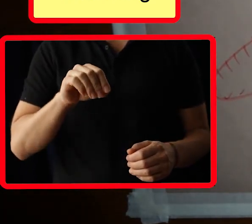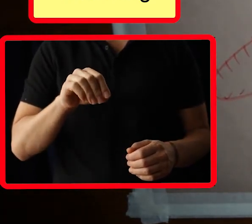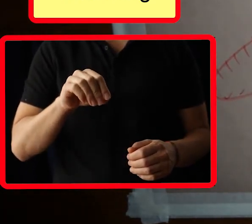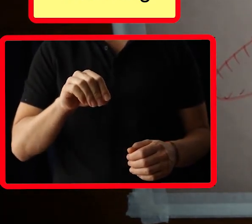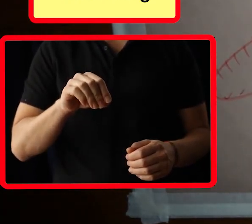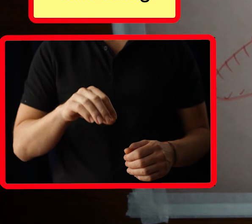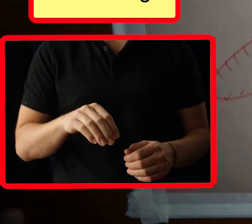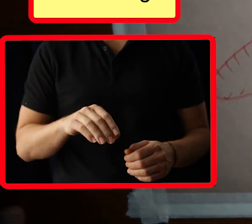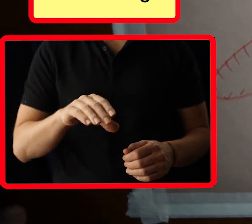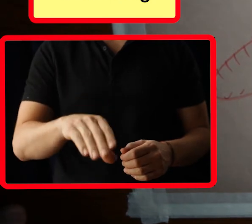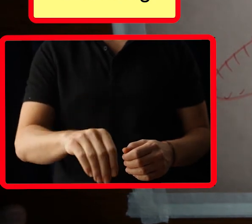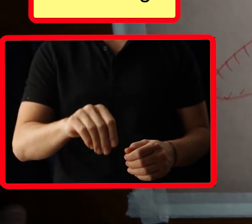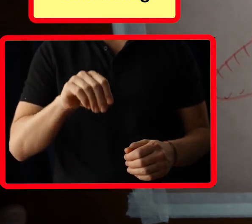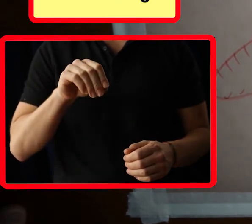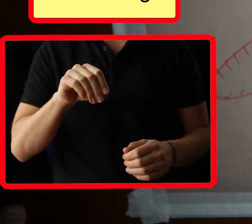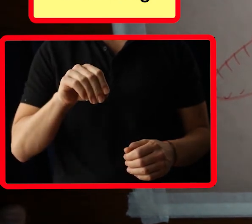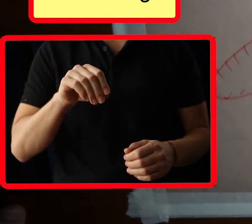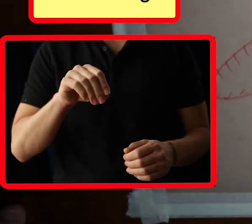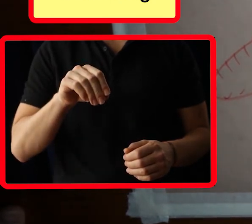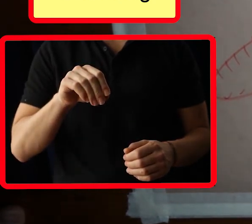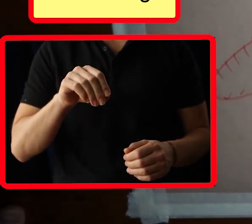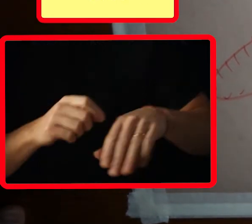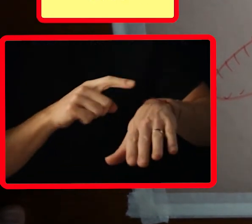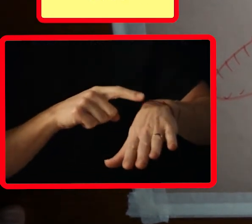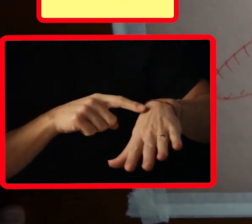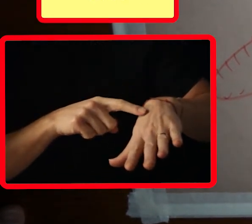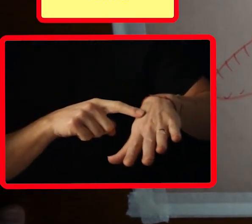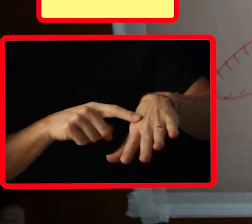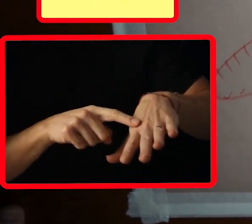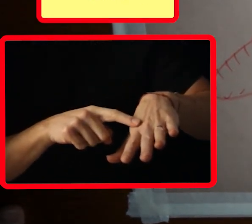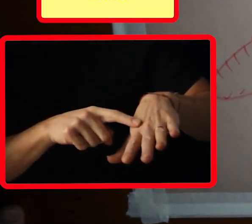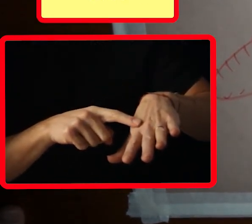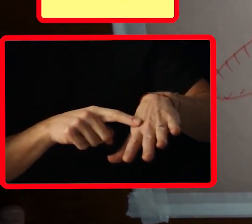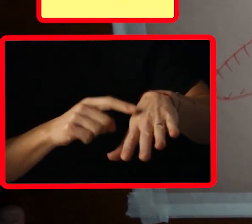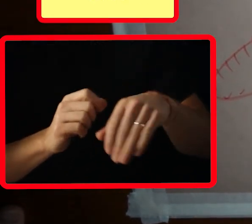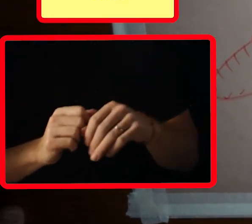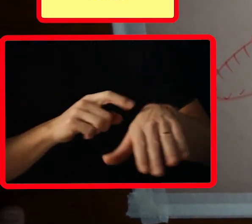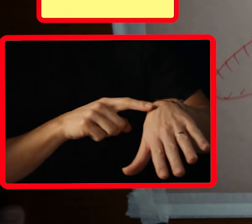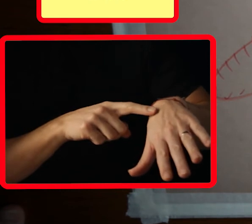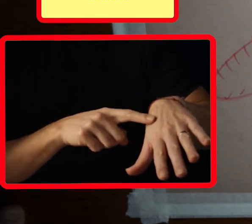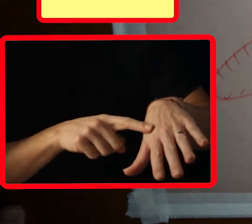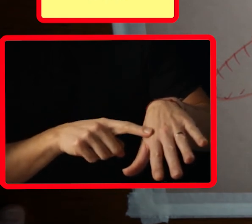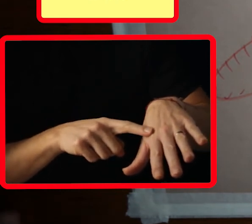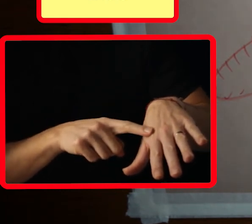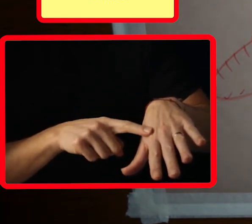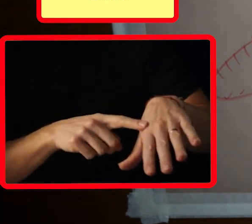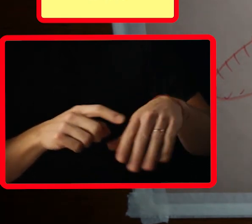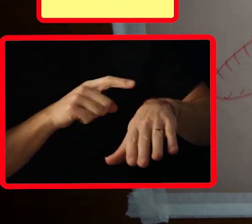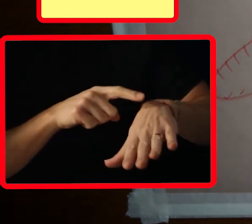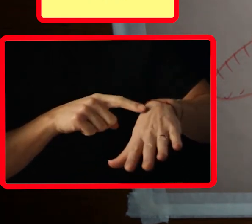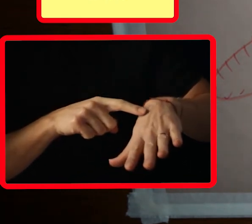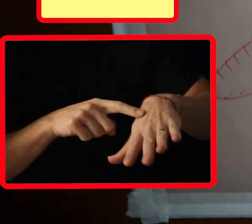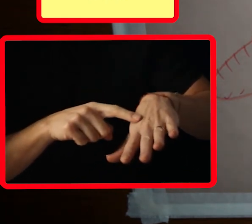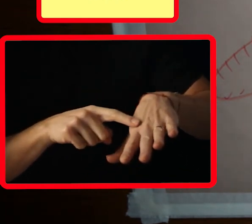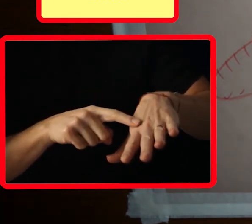but as teacher, we look to interrupt the student's free flow so as to bookend each drawing